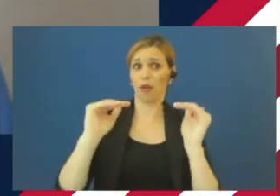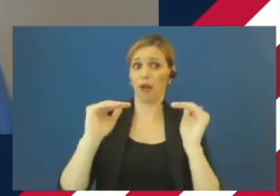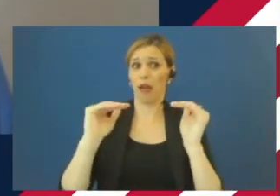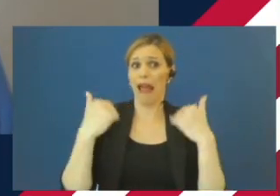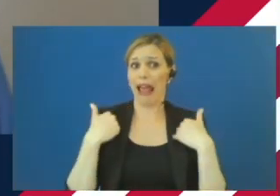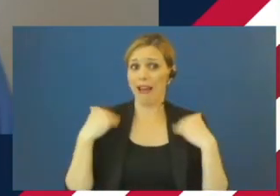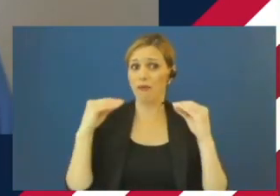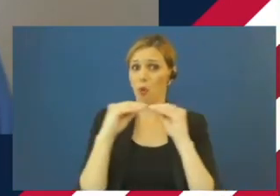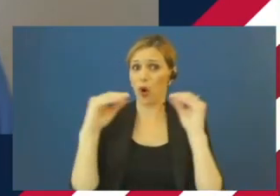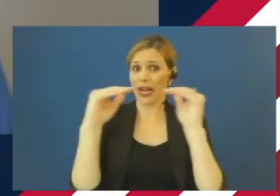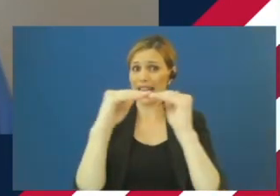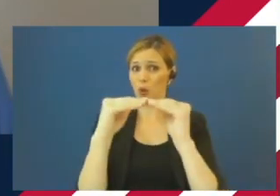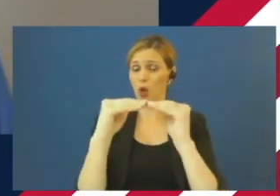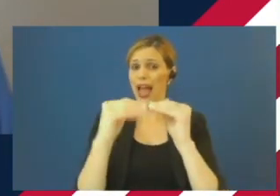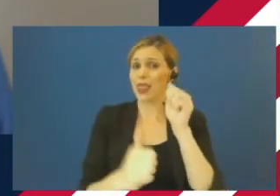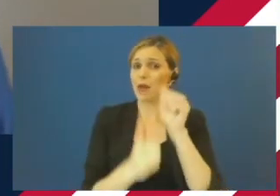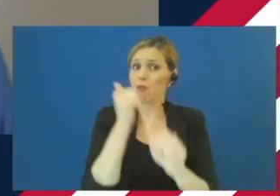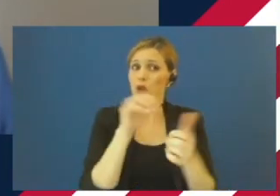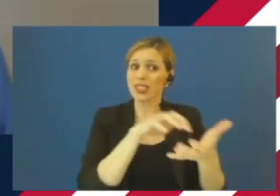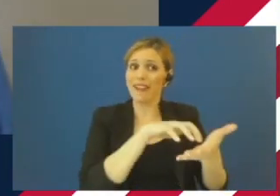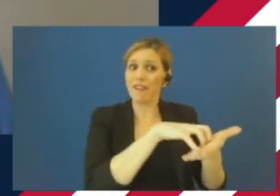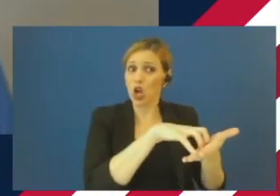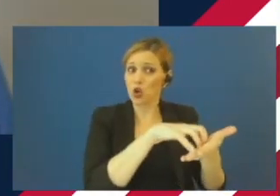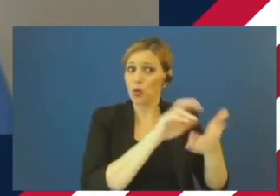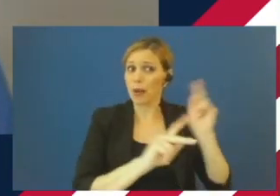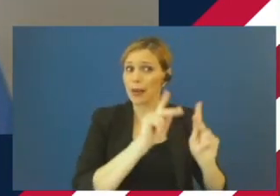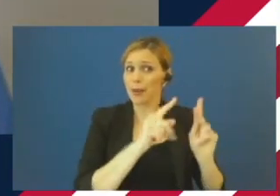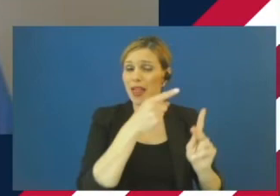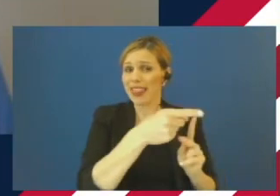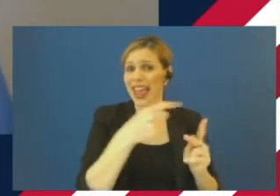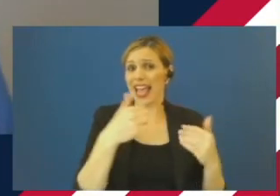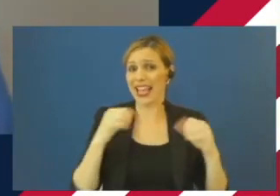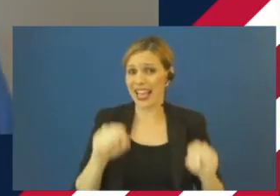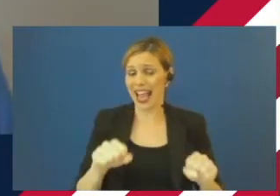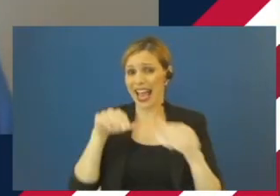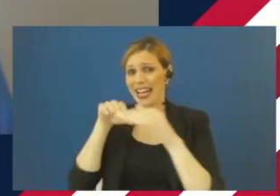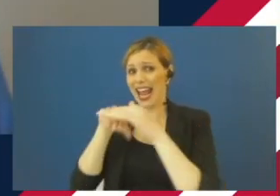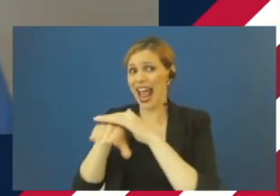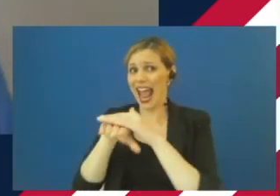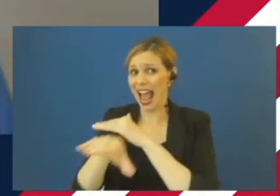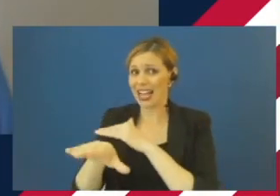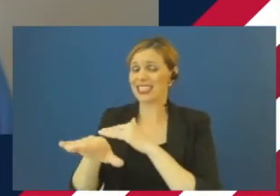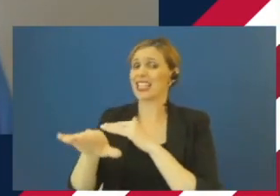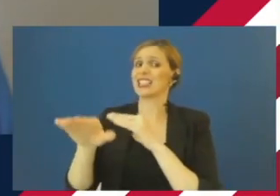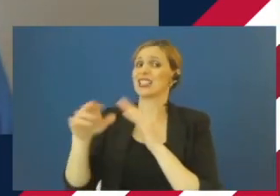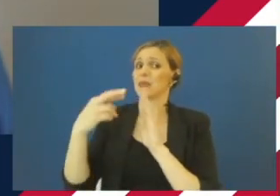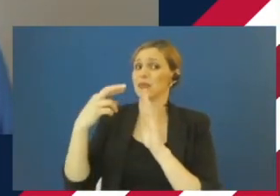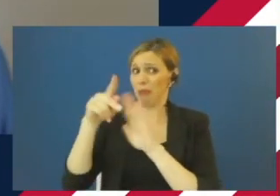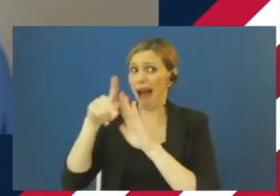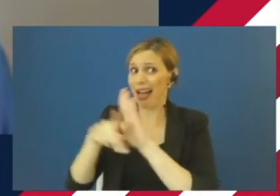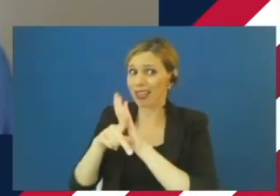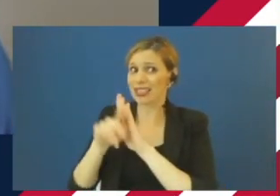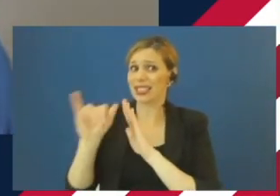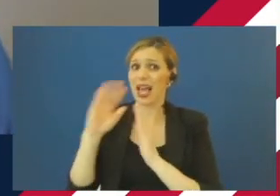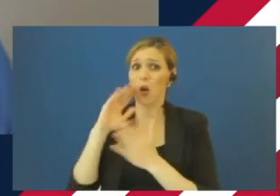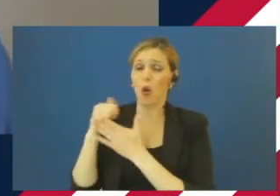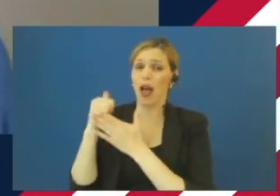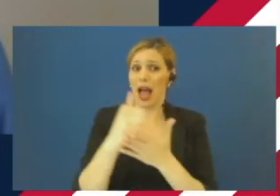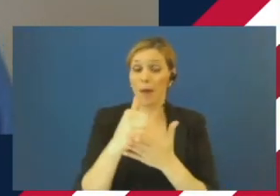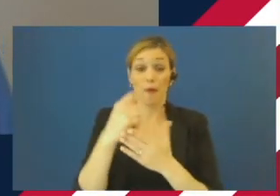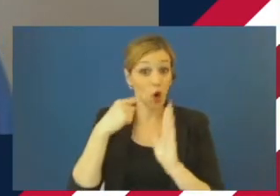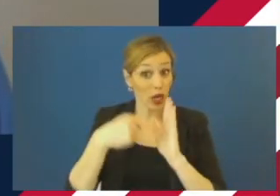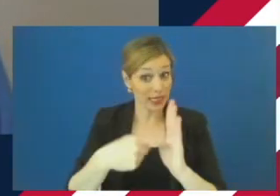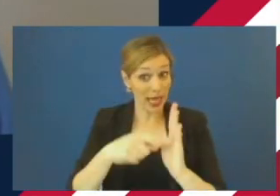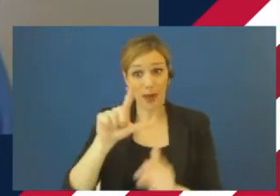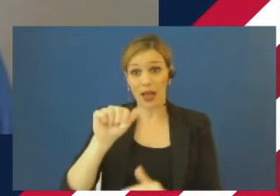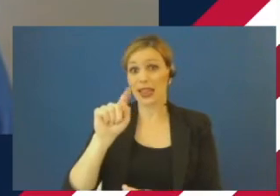vulnerable can equitably access the benefits of our environmental and conservation policies. Latino farm workers, for one, they